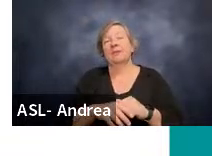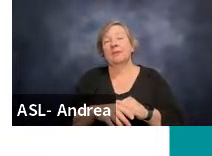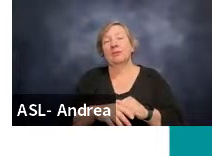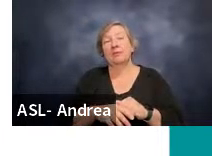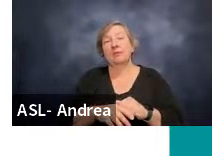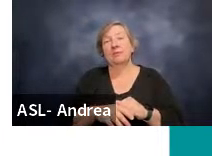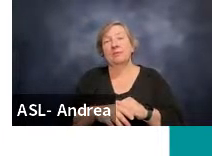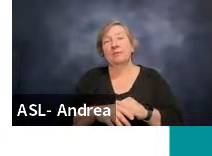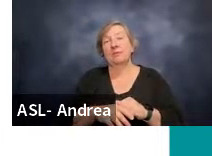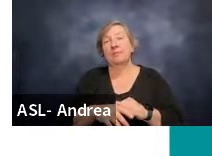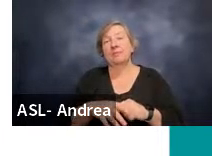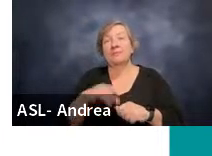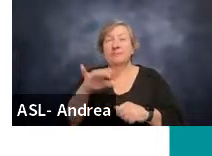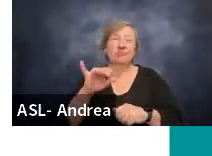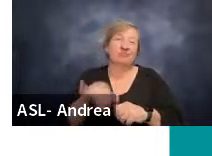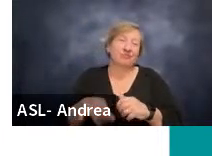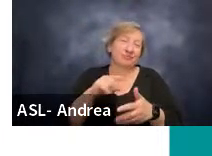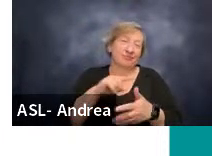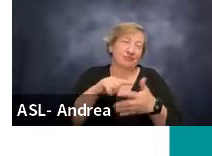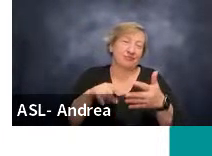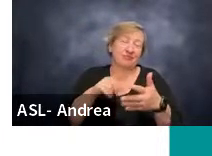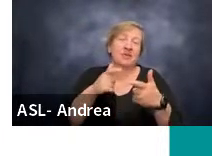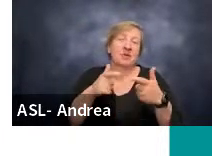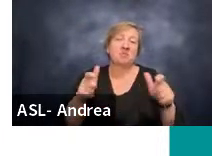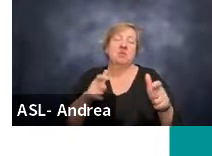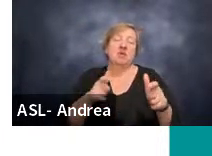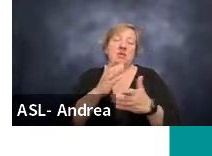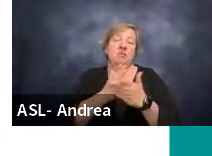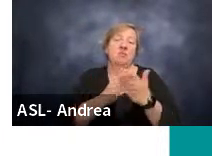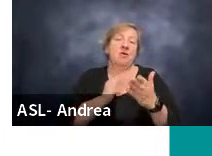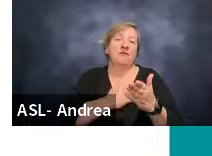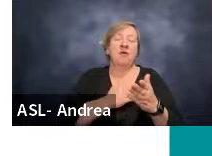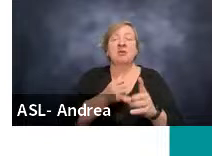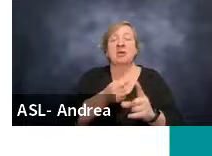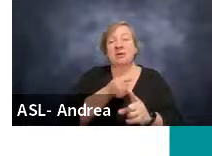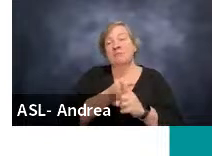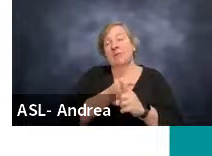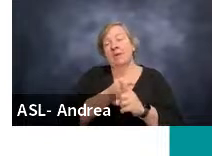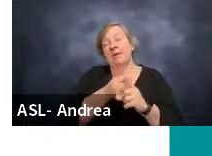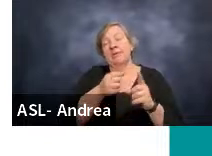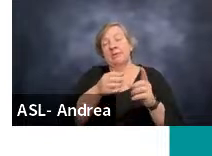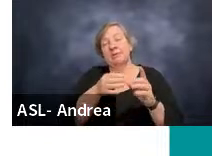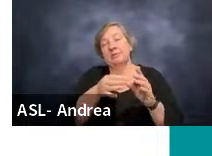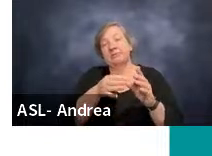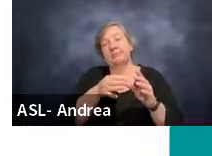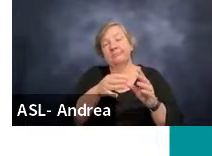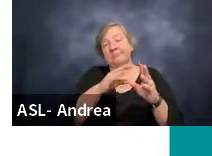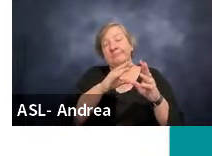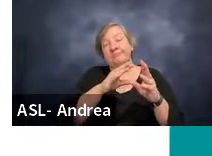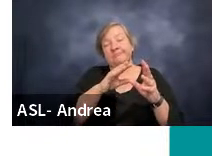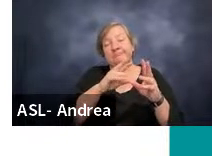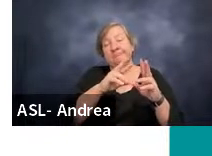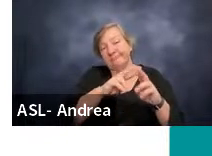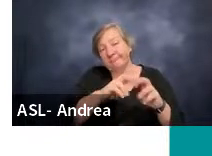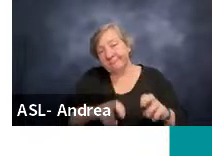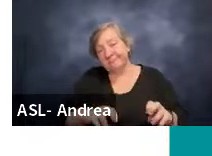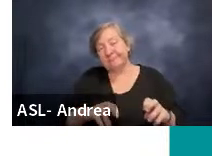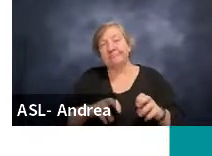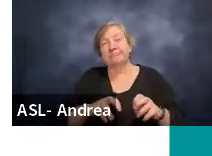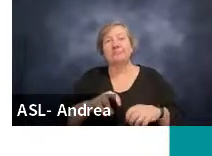component, a big component of our impacts analysis and benefits analysis that you will have